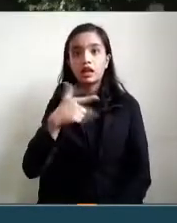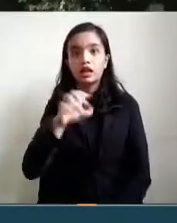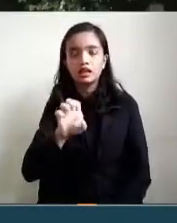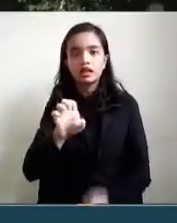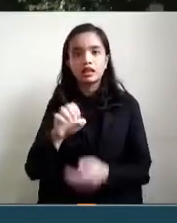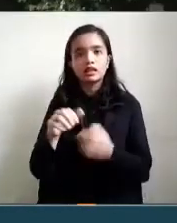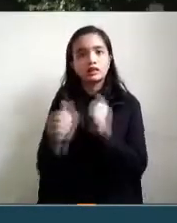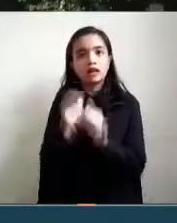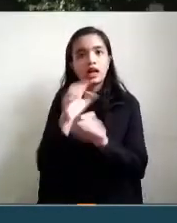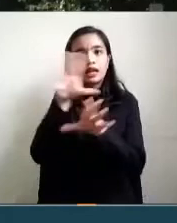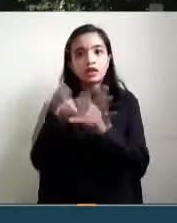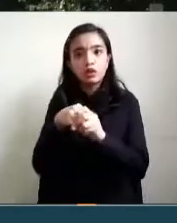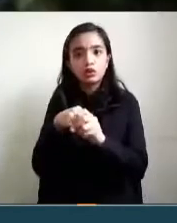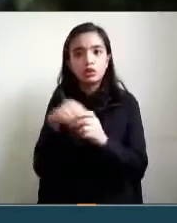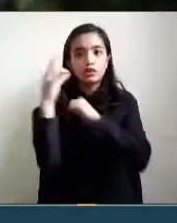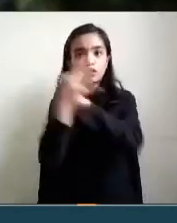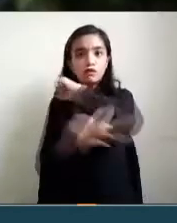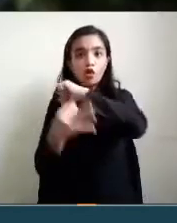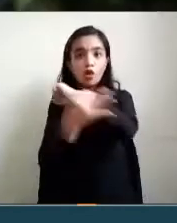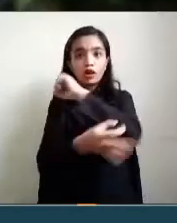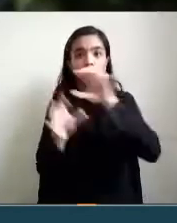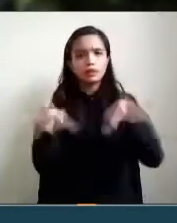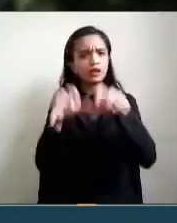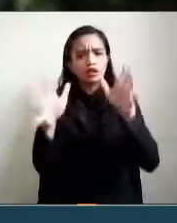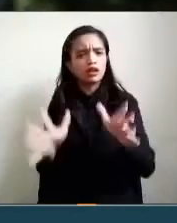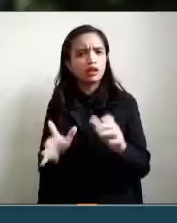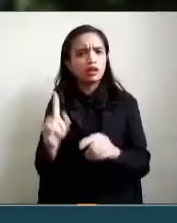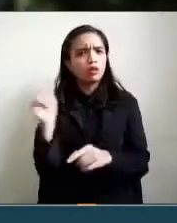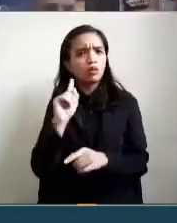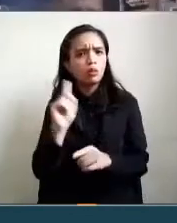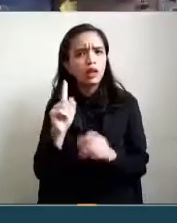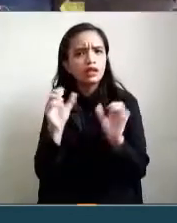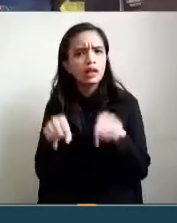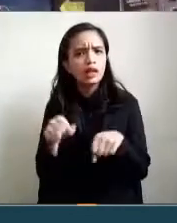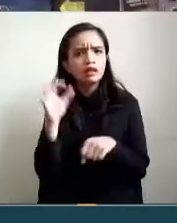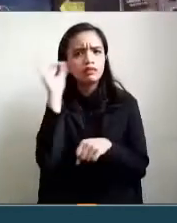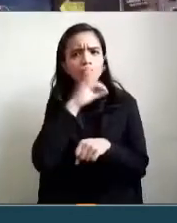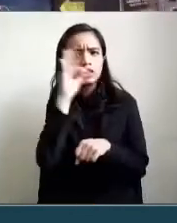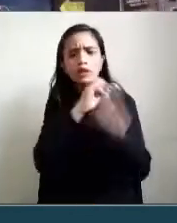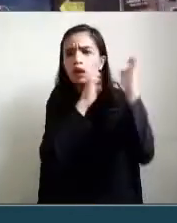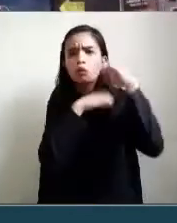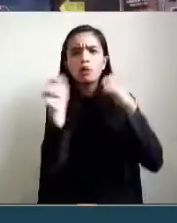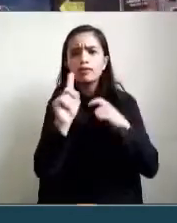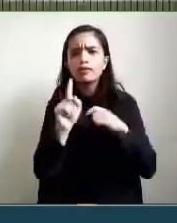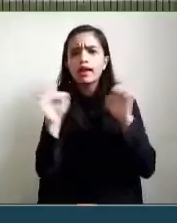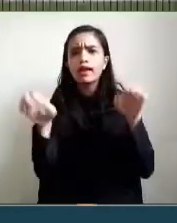even the foreign workers. What can our Filipino workers expect from that?